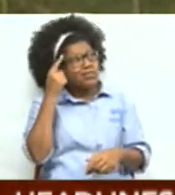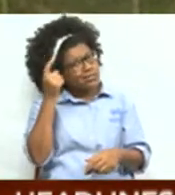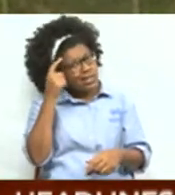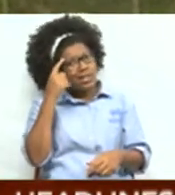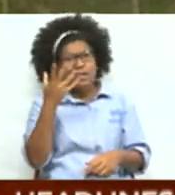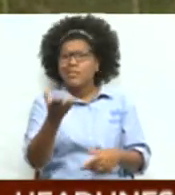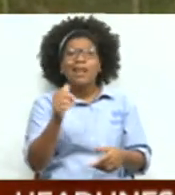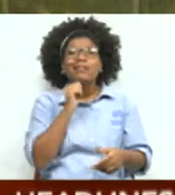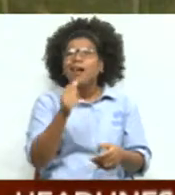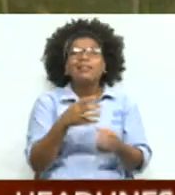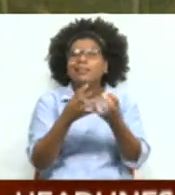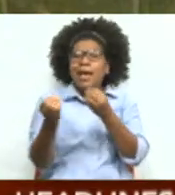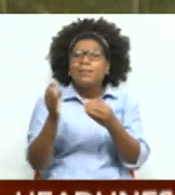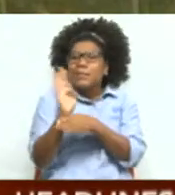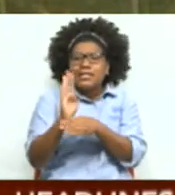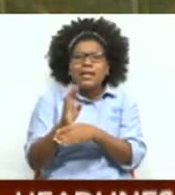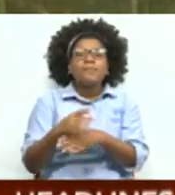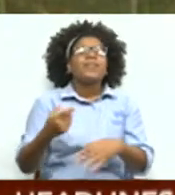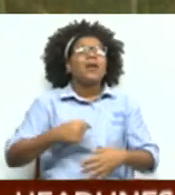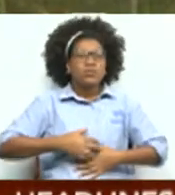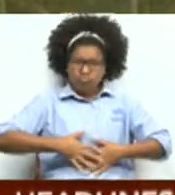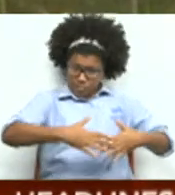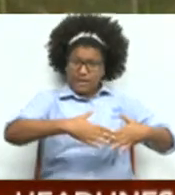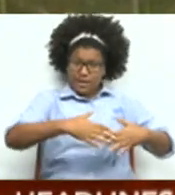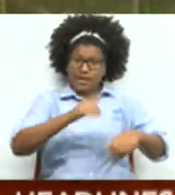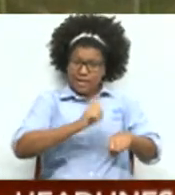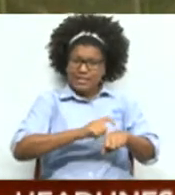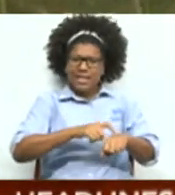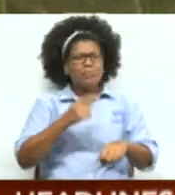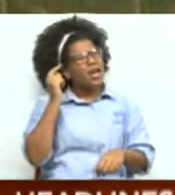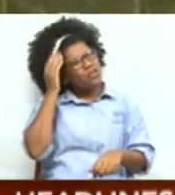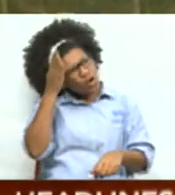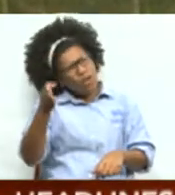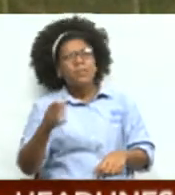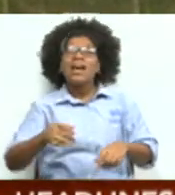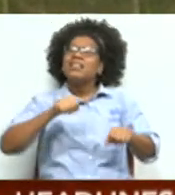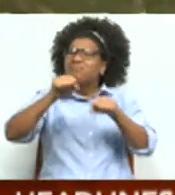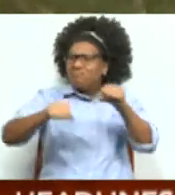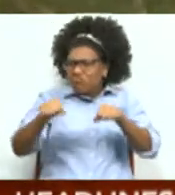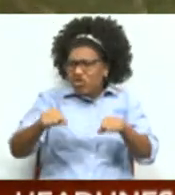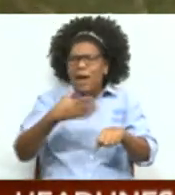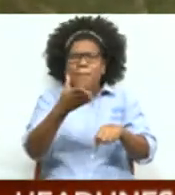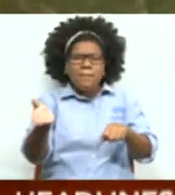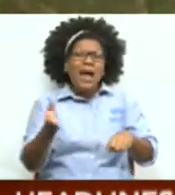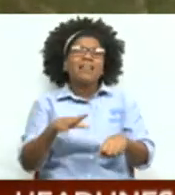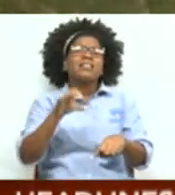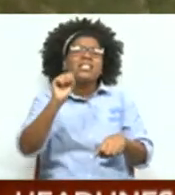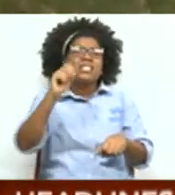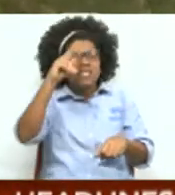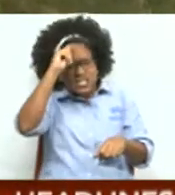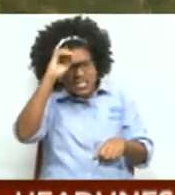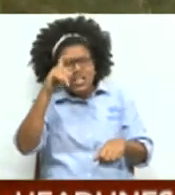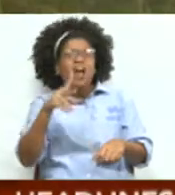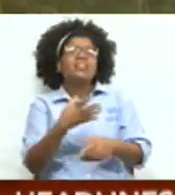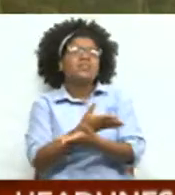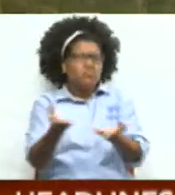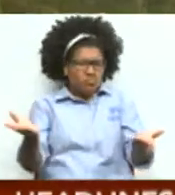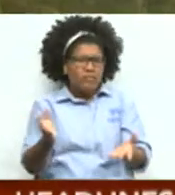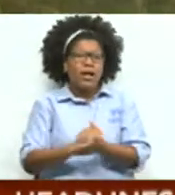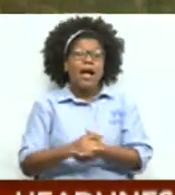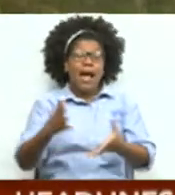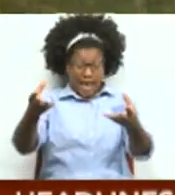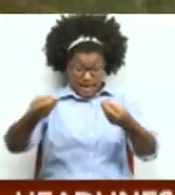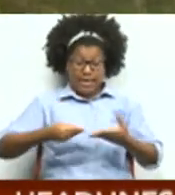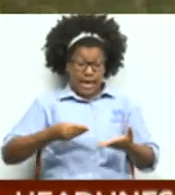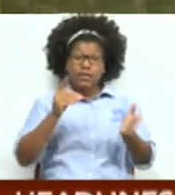would see my son riding in the area and everything like that. I got my deed because I paid for my land. I took the option to